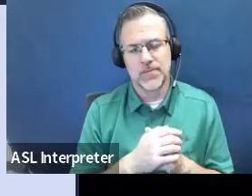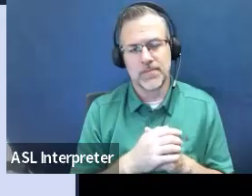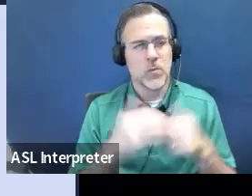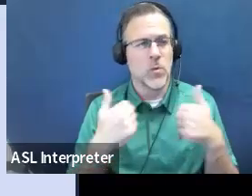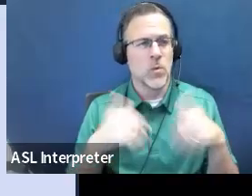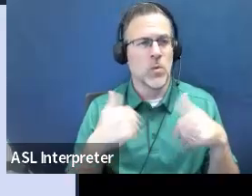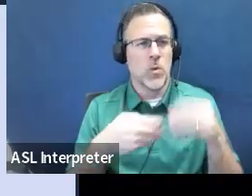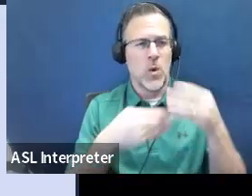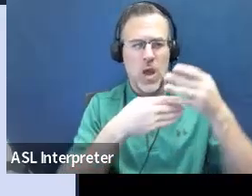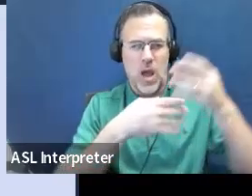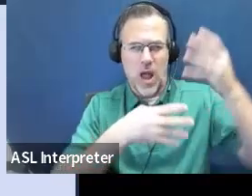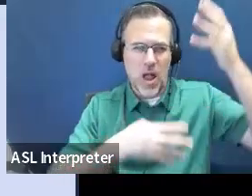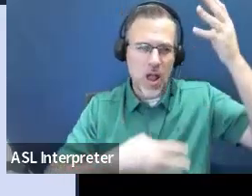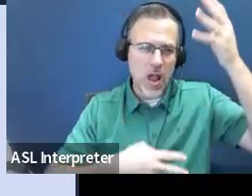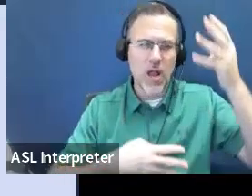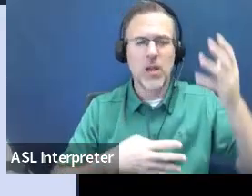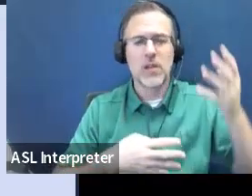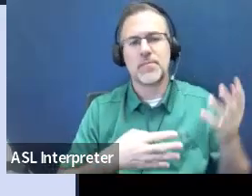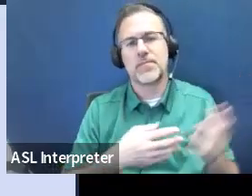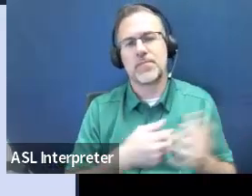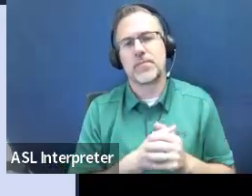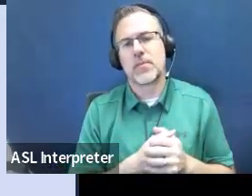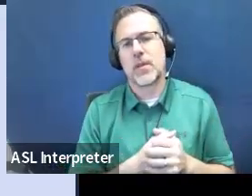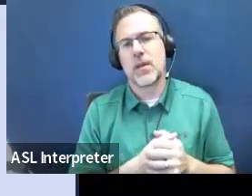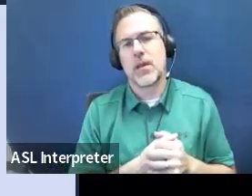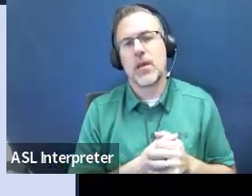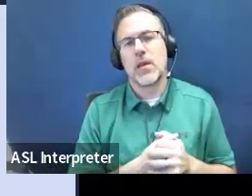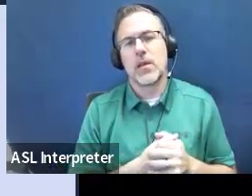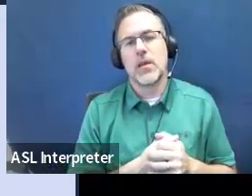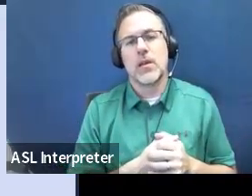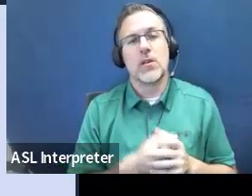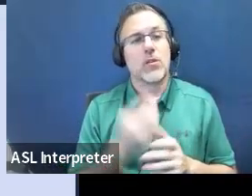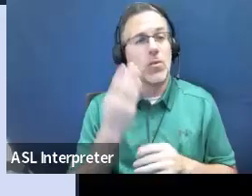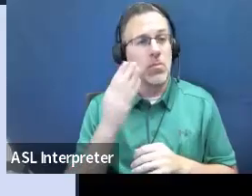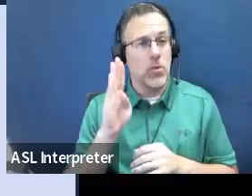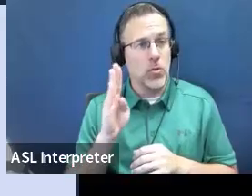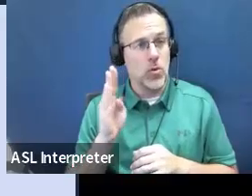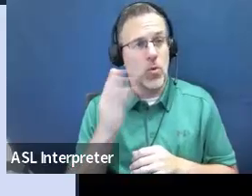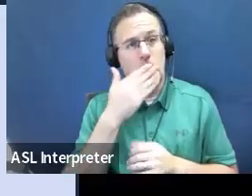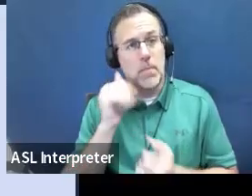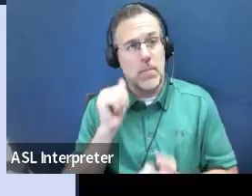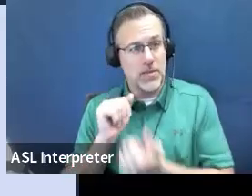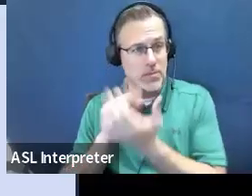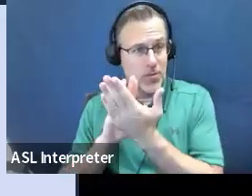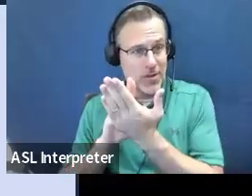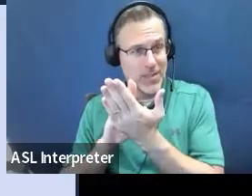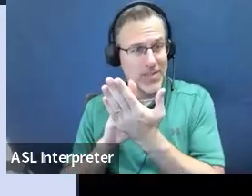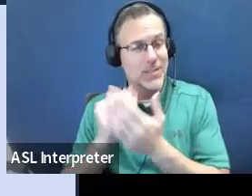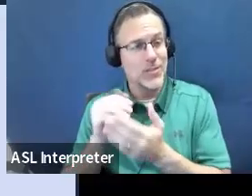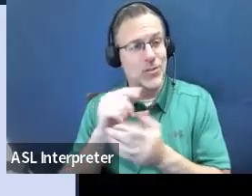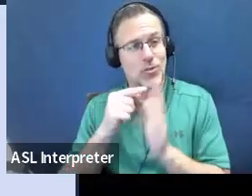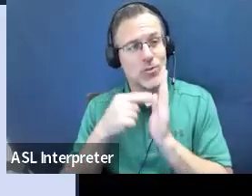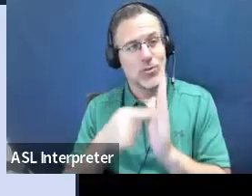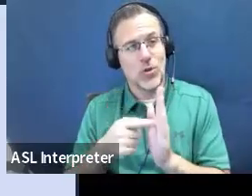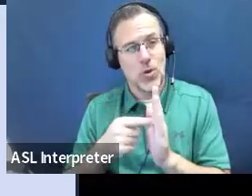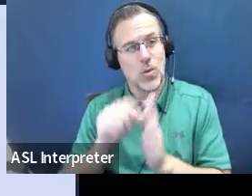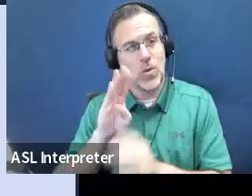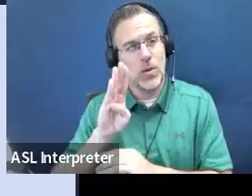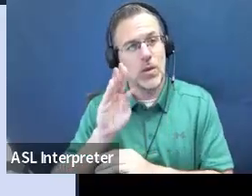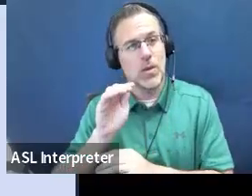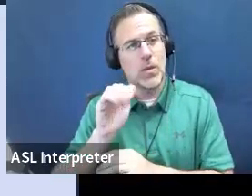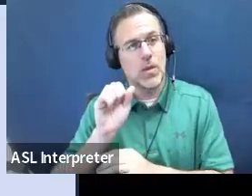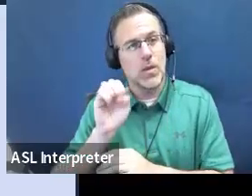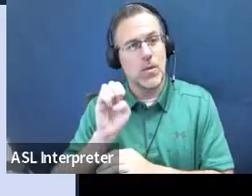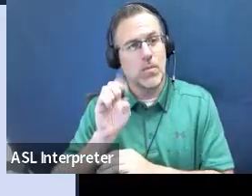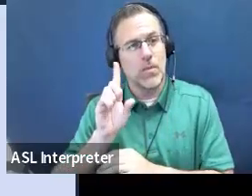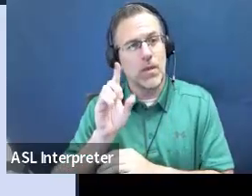things when we look at the goals. Okay, so present level best practice is that you have that baseline and you avoid that range. So